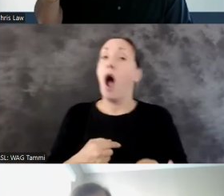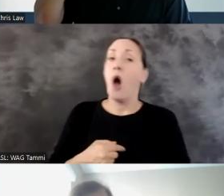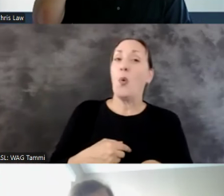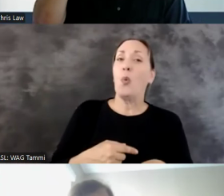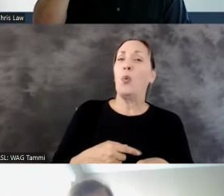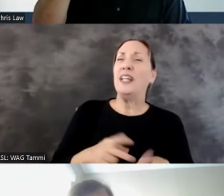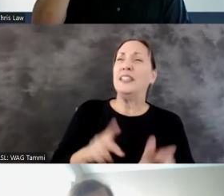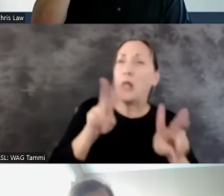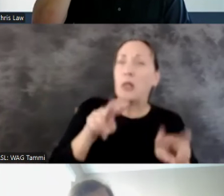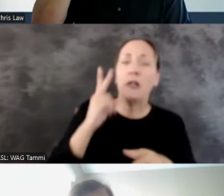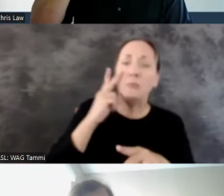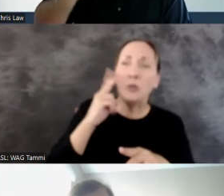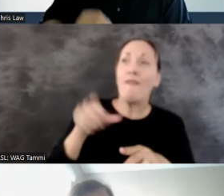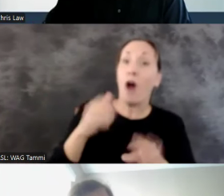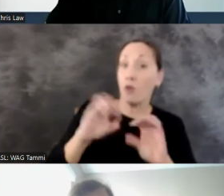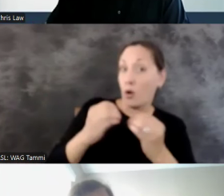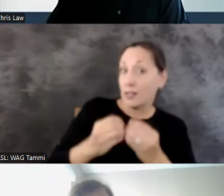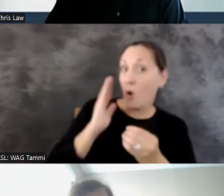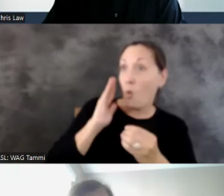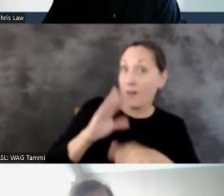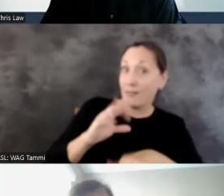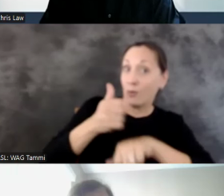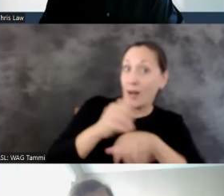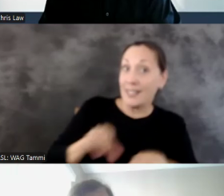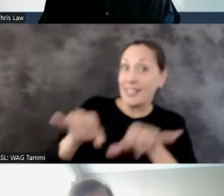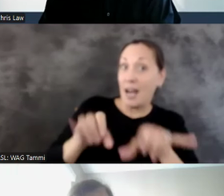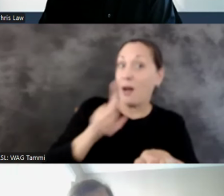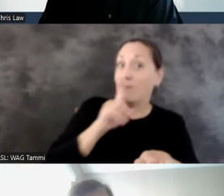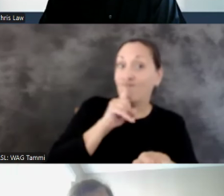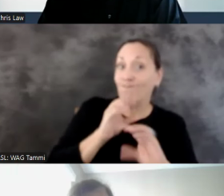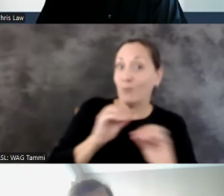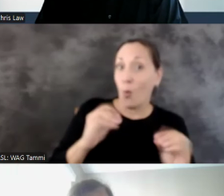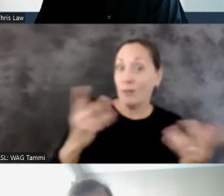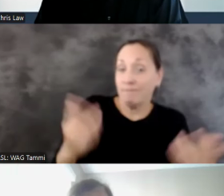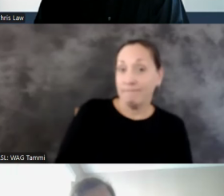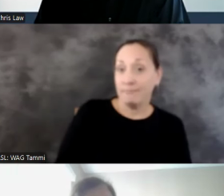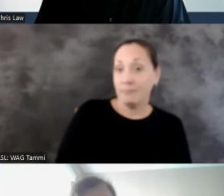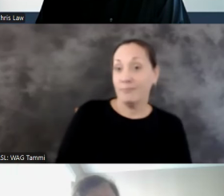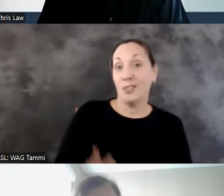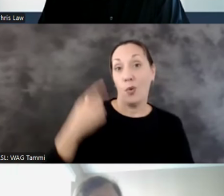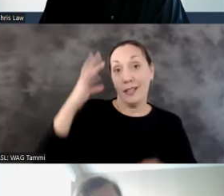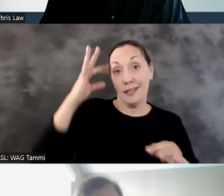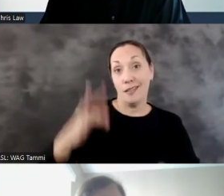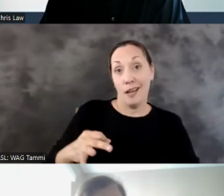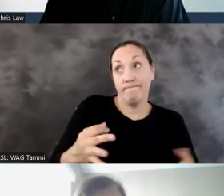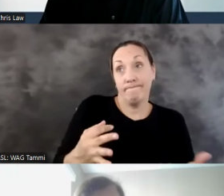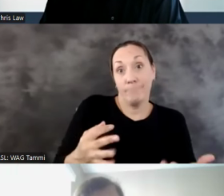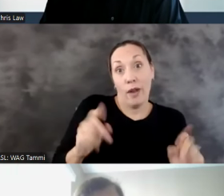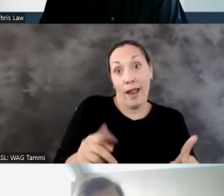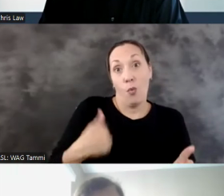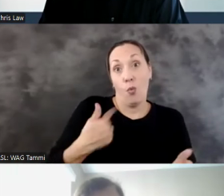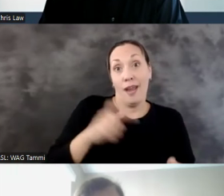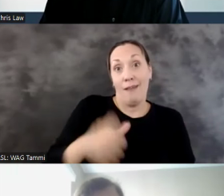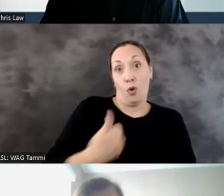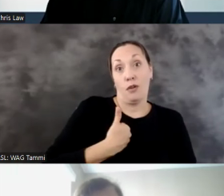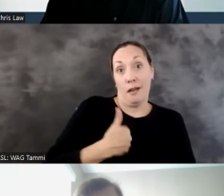other organizations were going to create such standards, and nobody was. So we decided, oh, okay, well, we've got to do it ourselves.